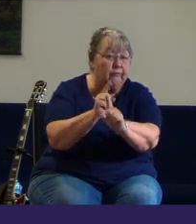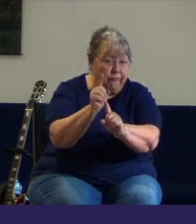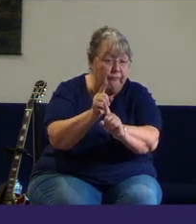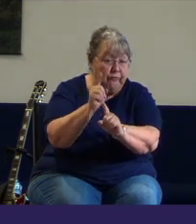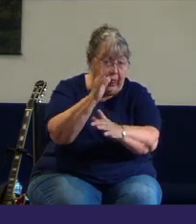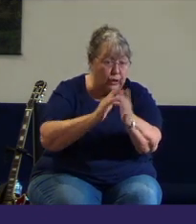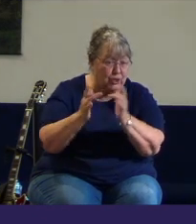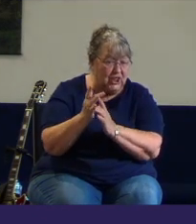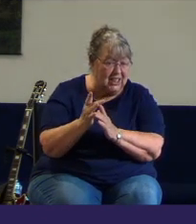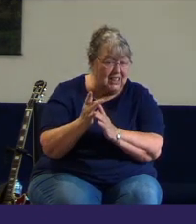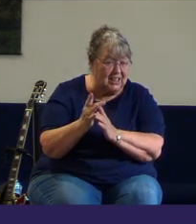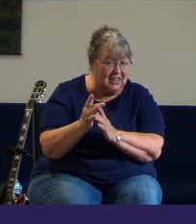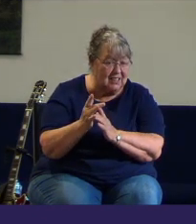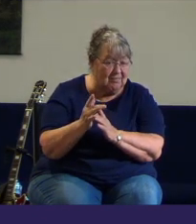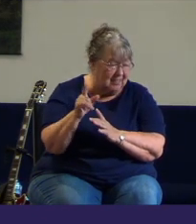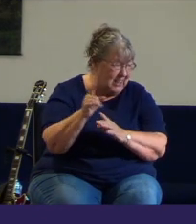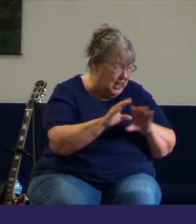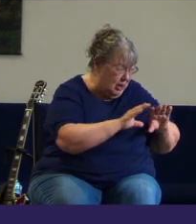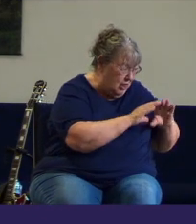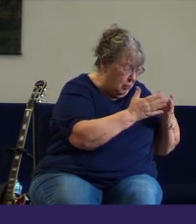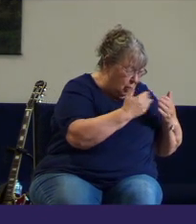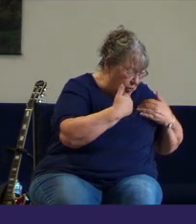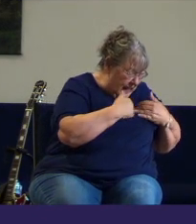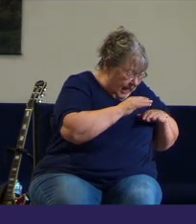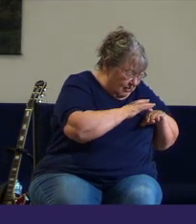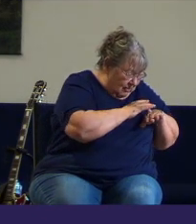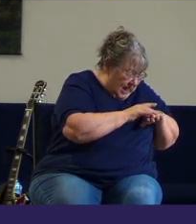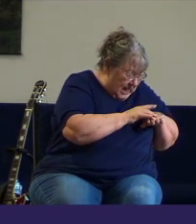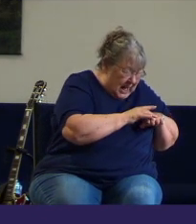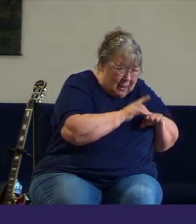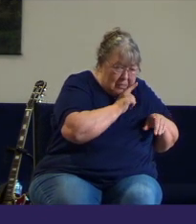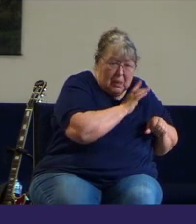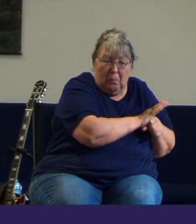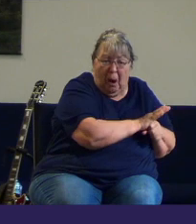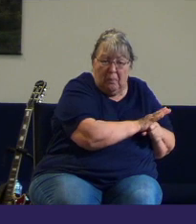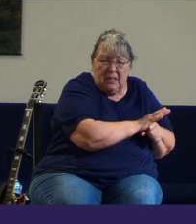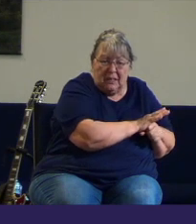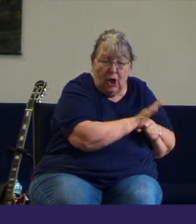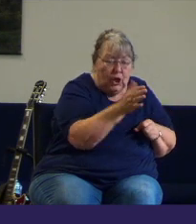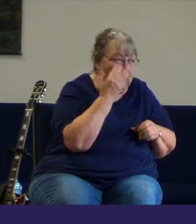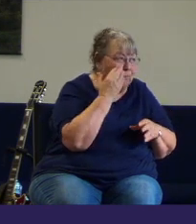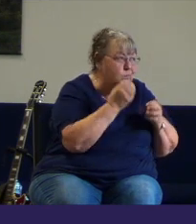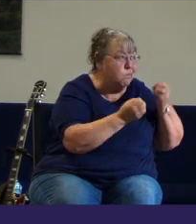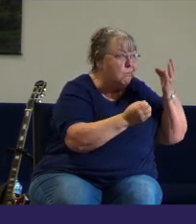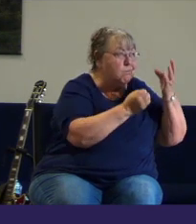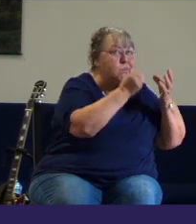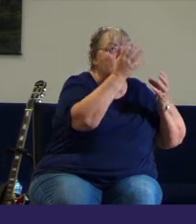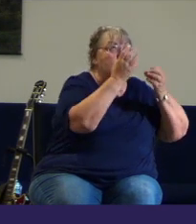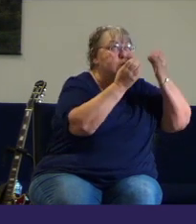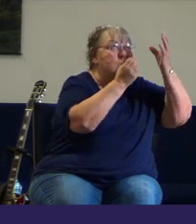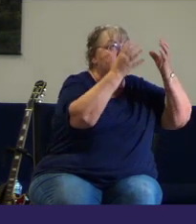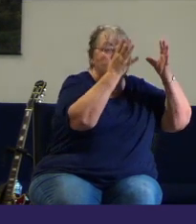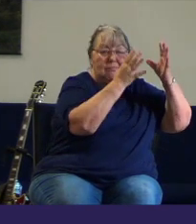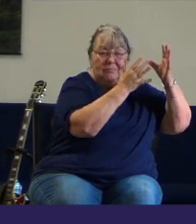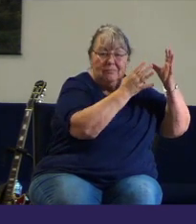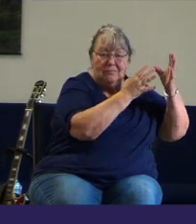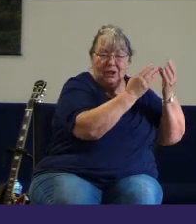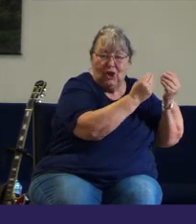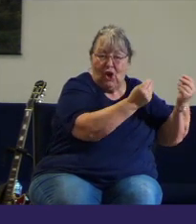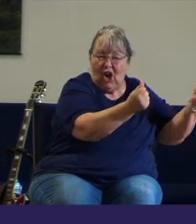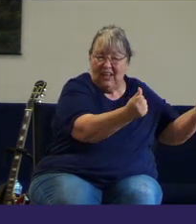promises that are made today and broken tomorrow. Empty promises. They're like bubbles, you know? They look like they're full, but they're really empty.